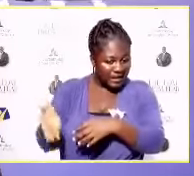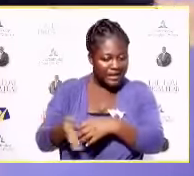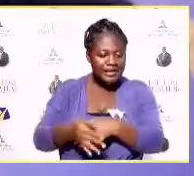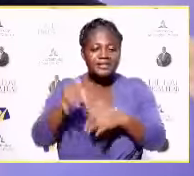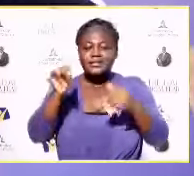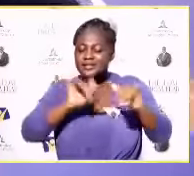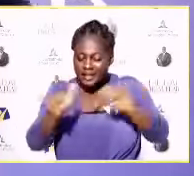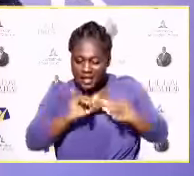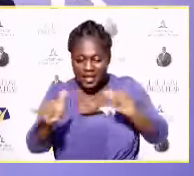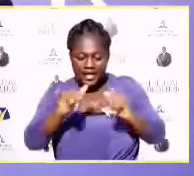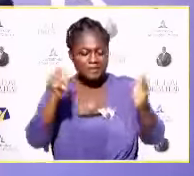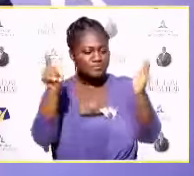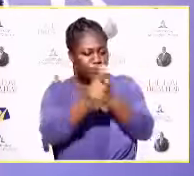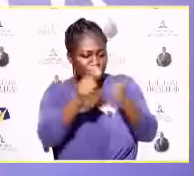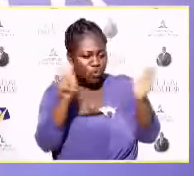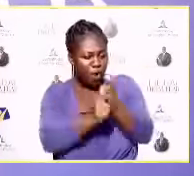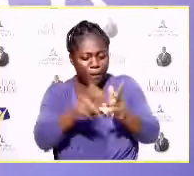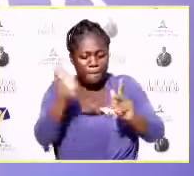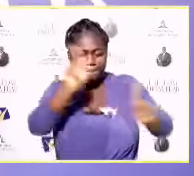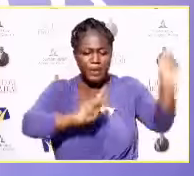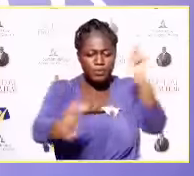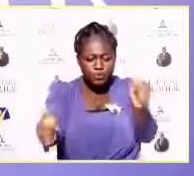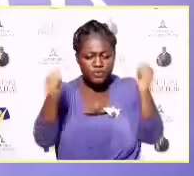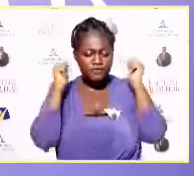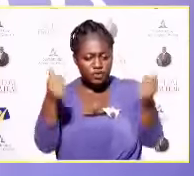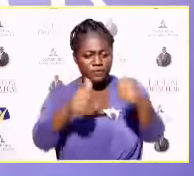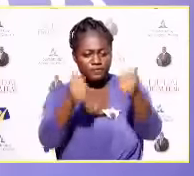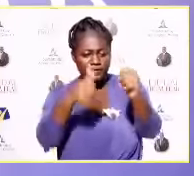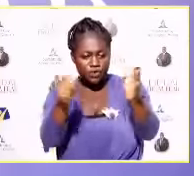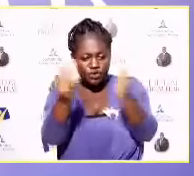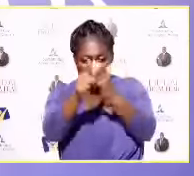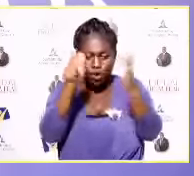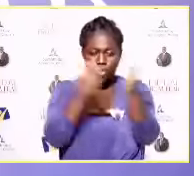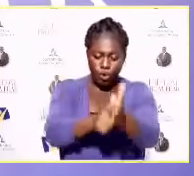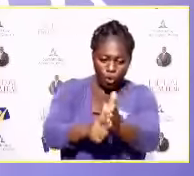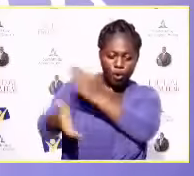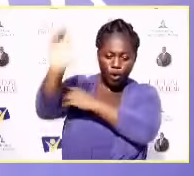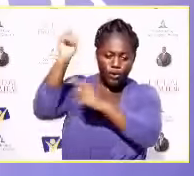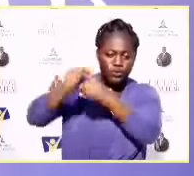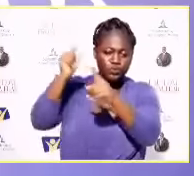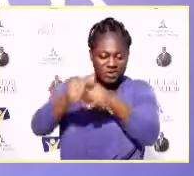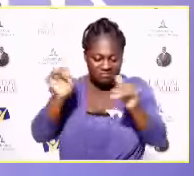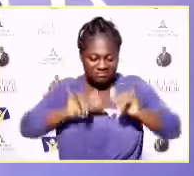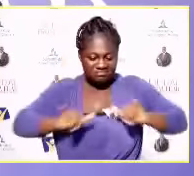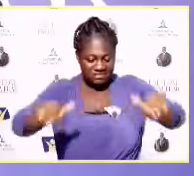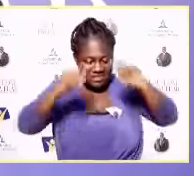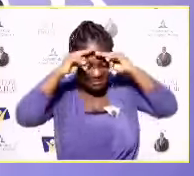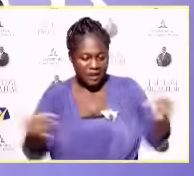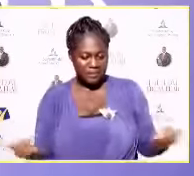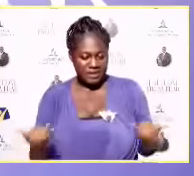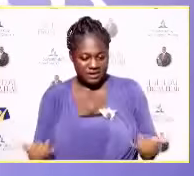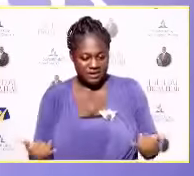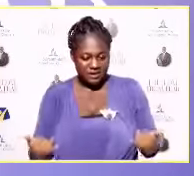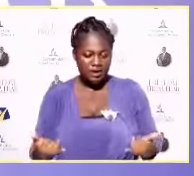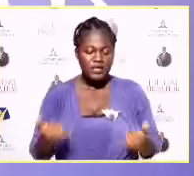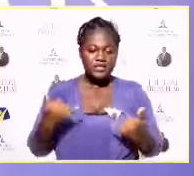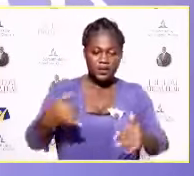Lawless living is the same thing now. Let us go to 2 Timothy chapter